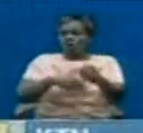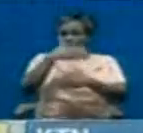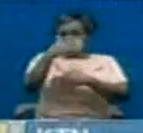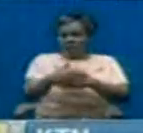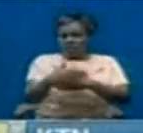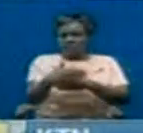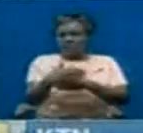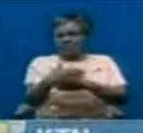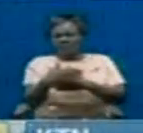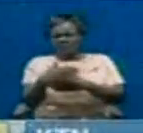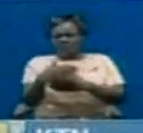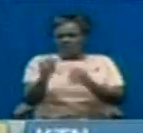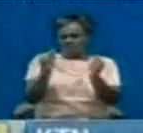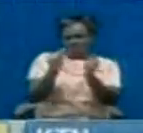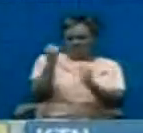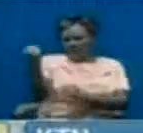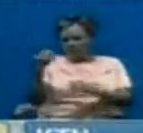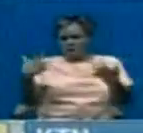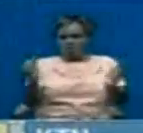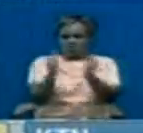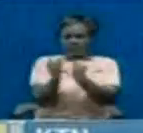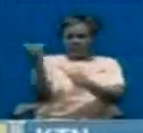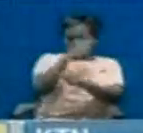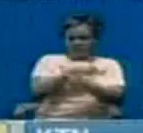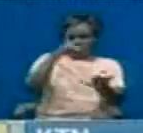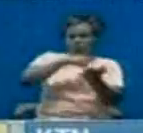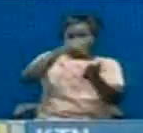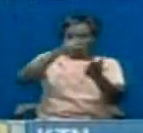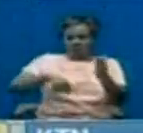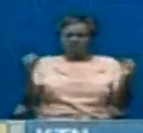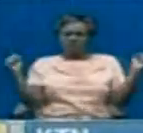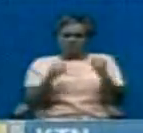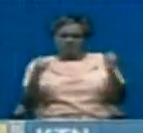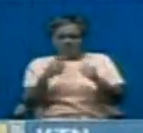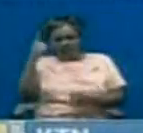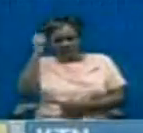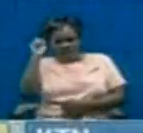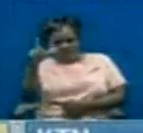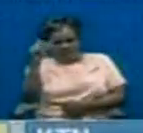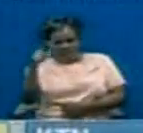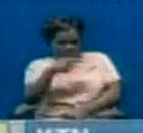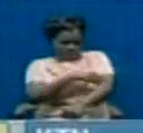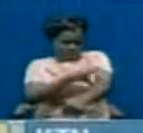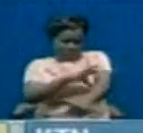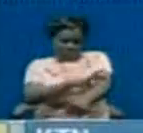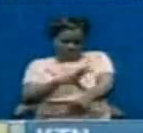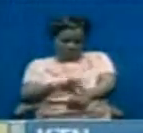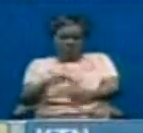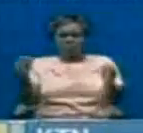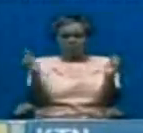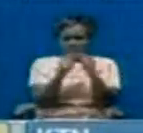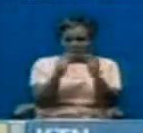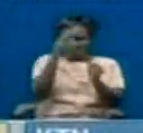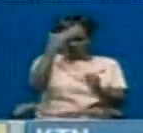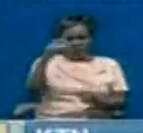about 5 to 10 days. And these include fever, chills, headache, muscle pains. Now, this is one of the reasons